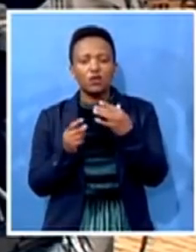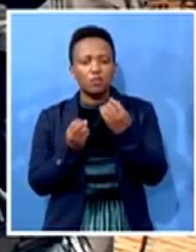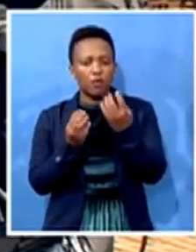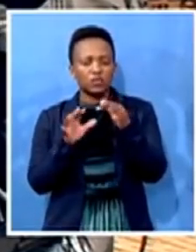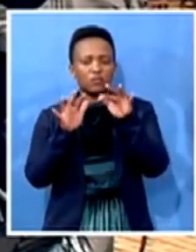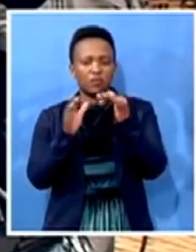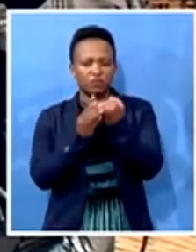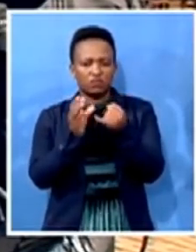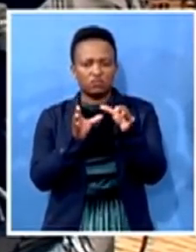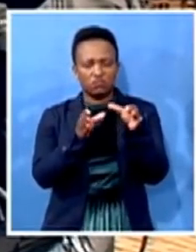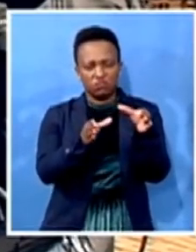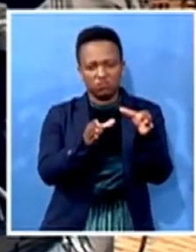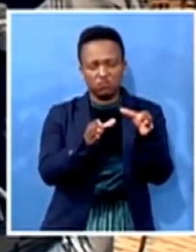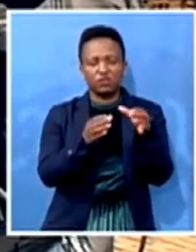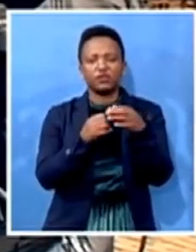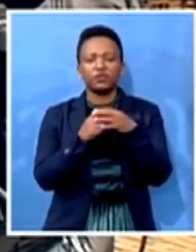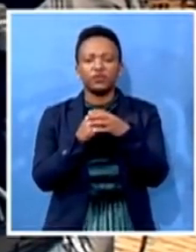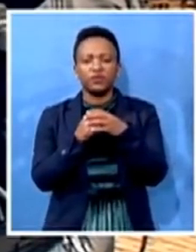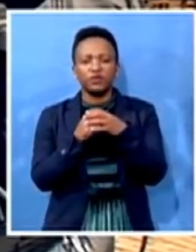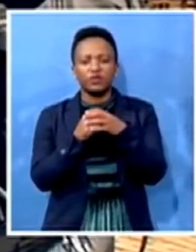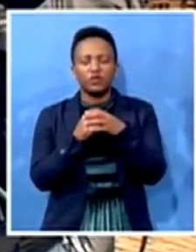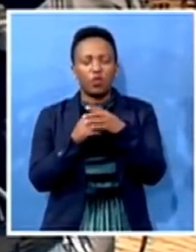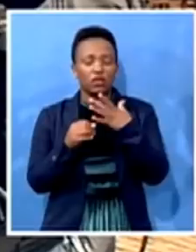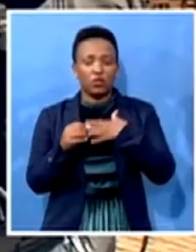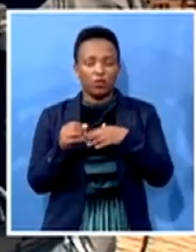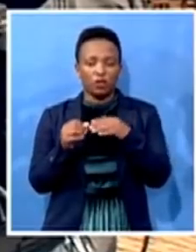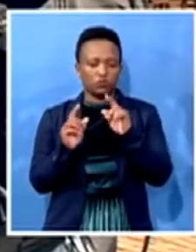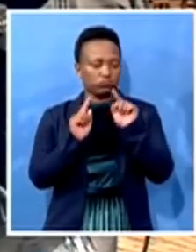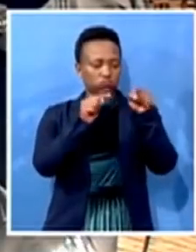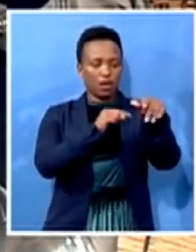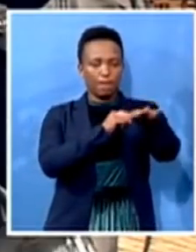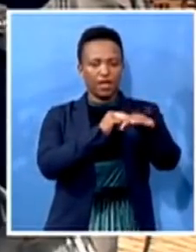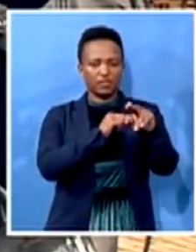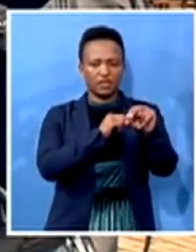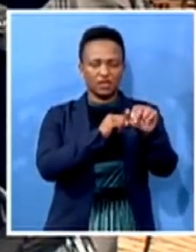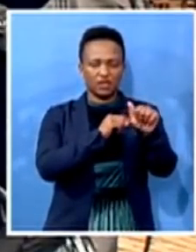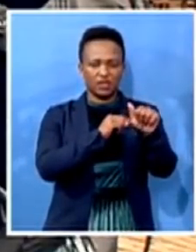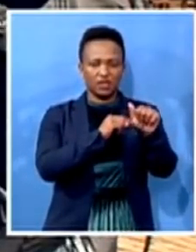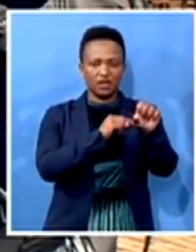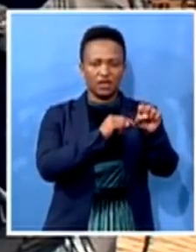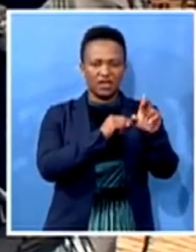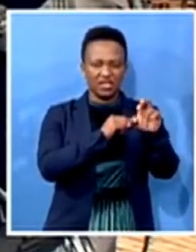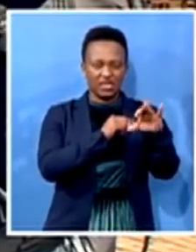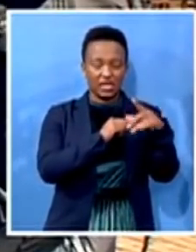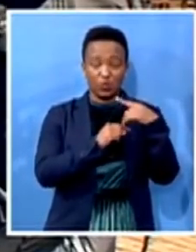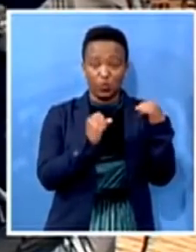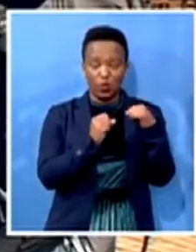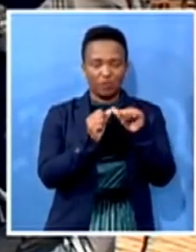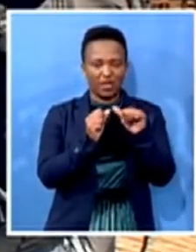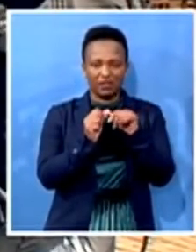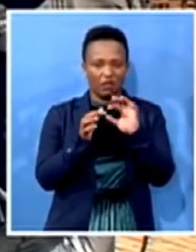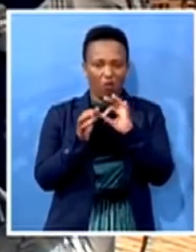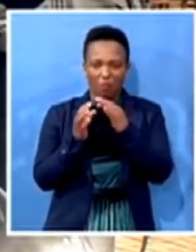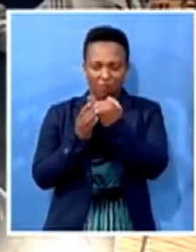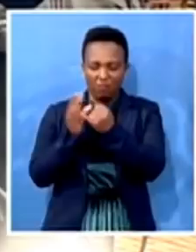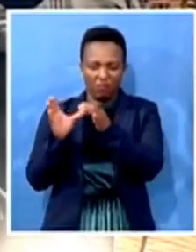to come to places like NASREC, because they're told that it's very, very cold. They get little to no attention. And I just